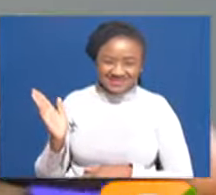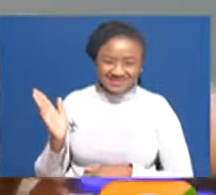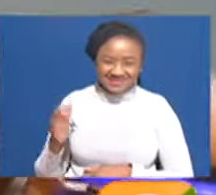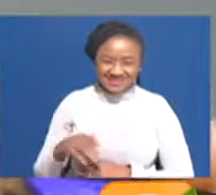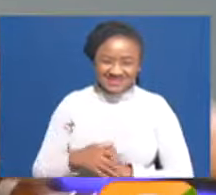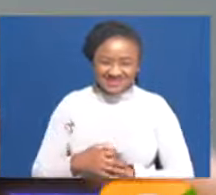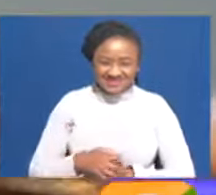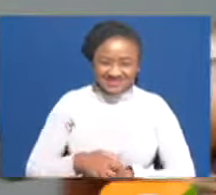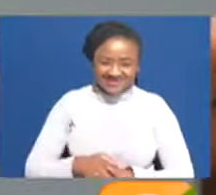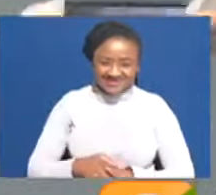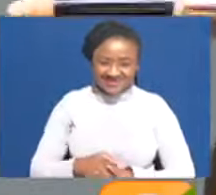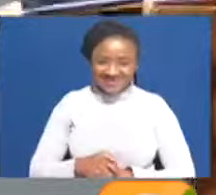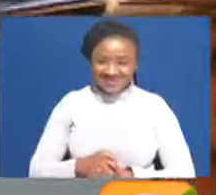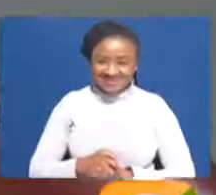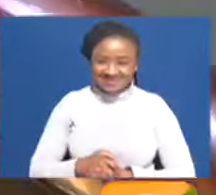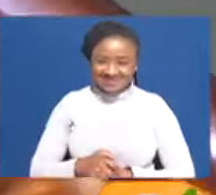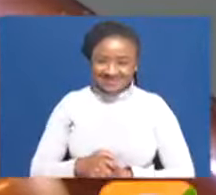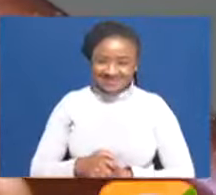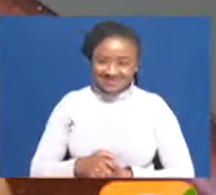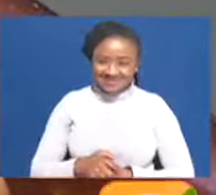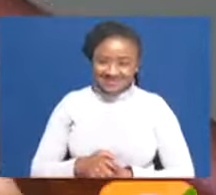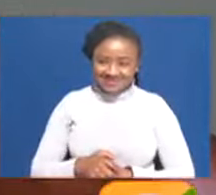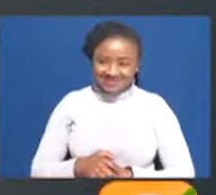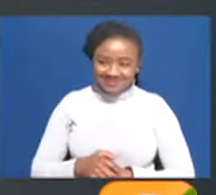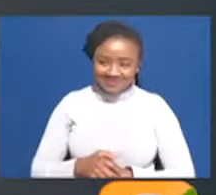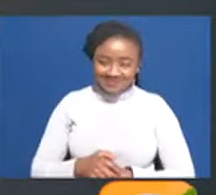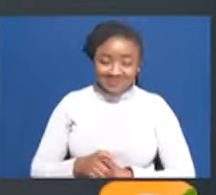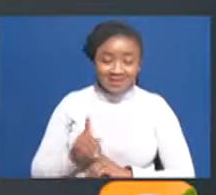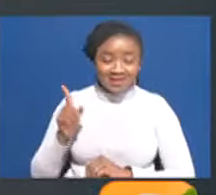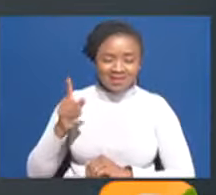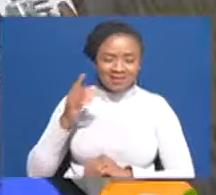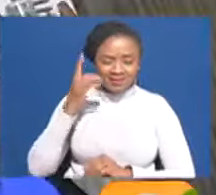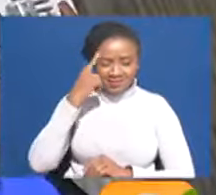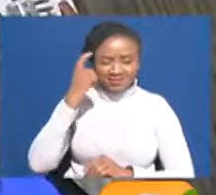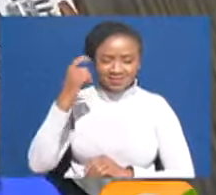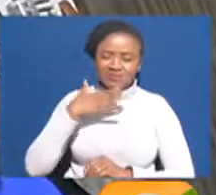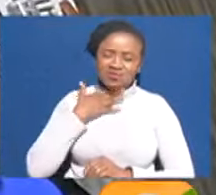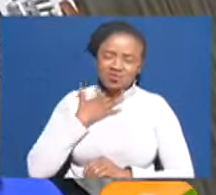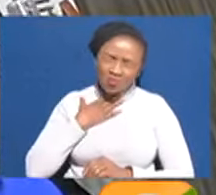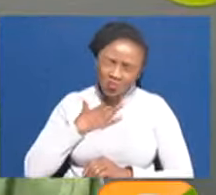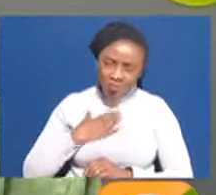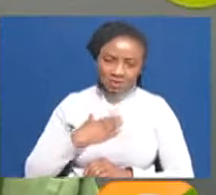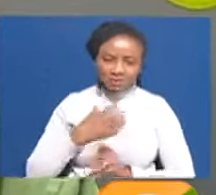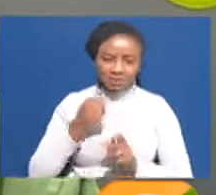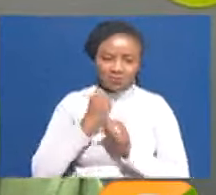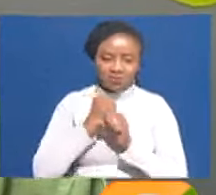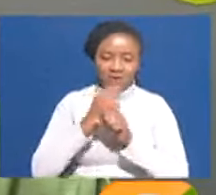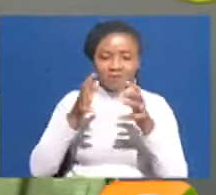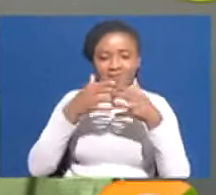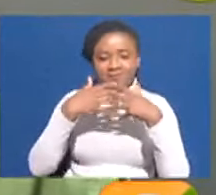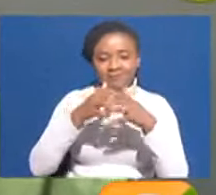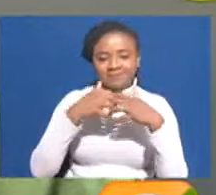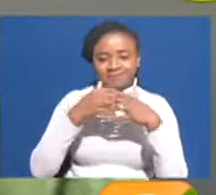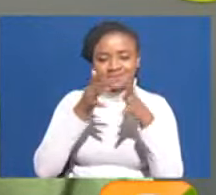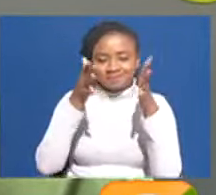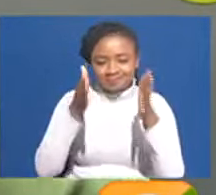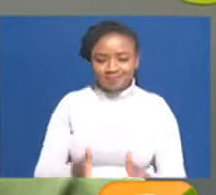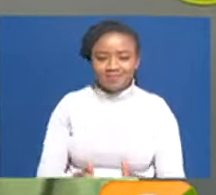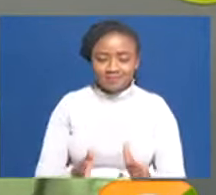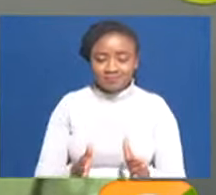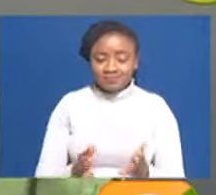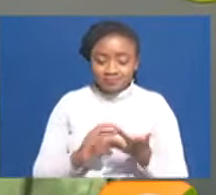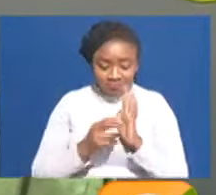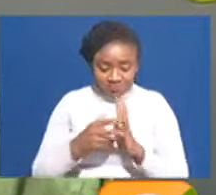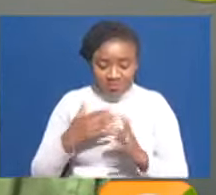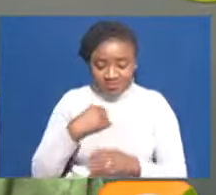tools of trade is born from a childhood dream of becoming an engineer. Hilo dream yangu lazima niendeleze bado nikiwa